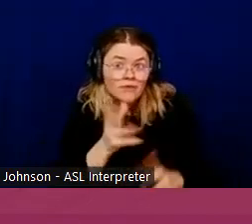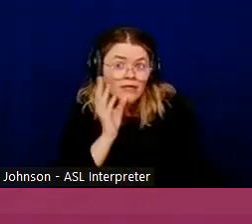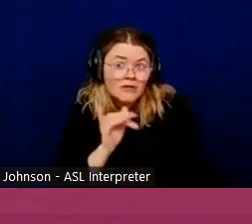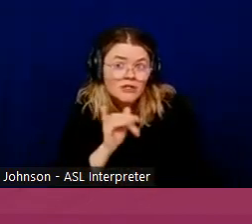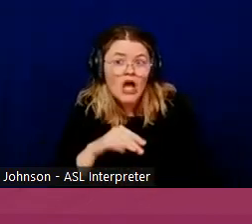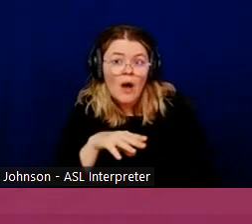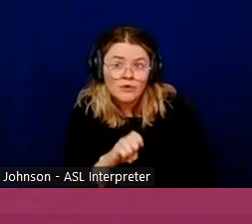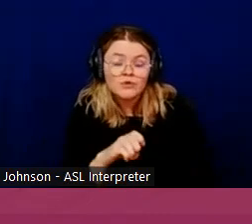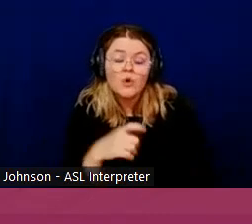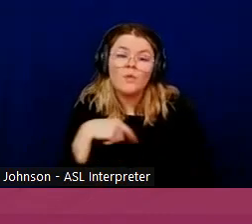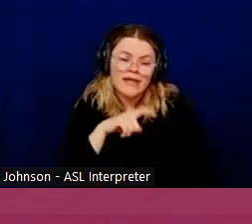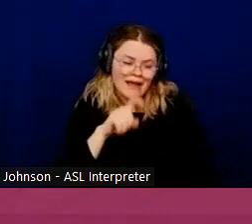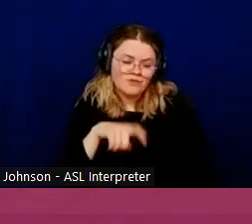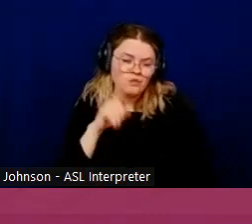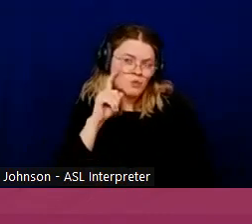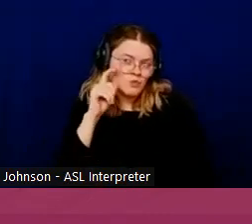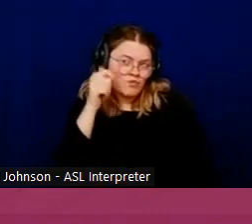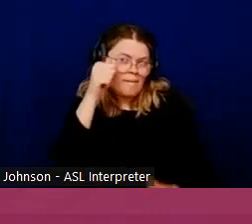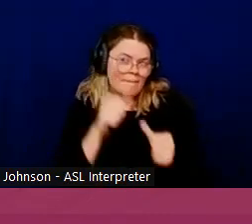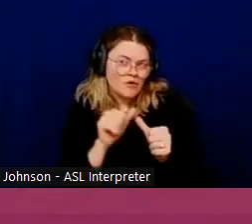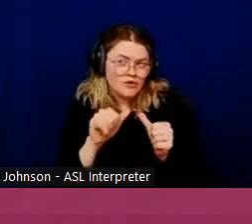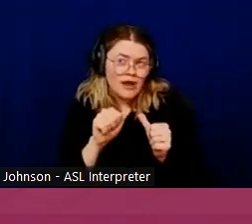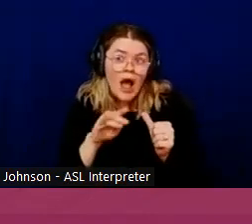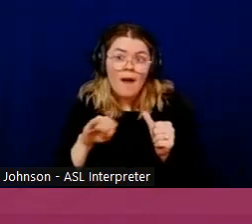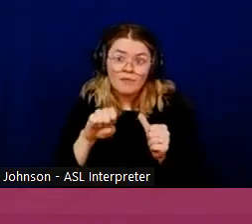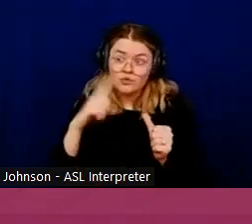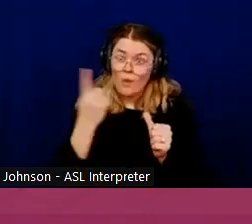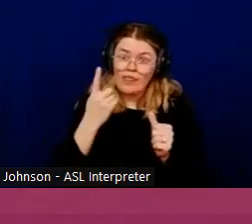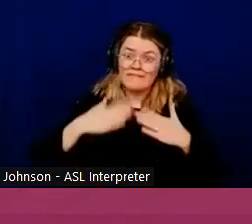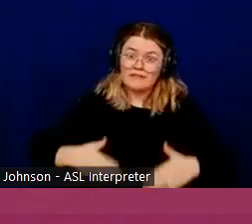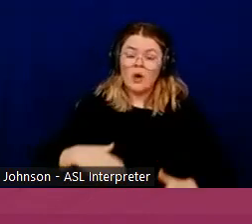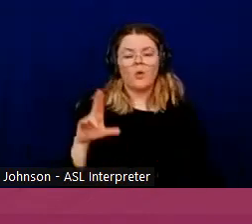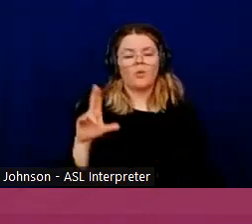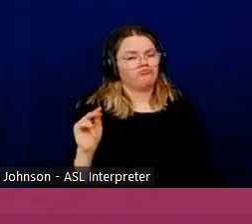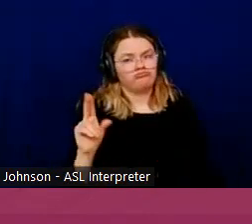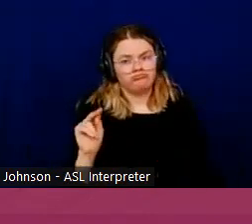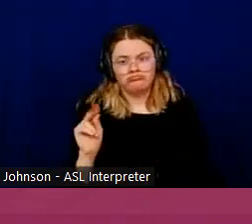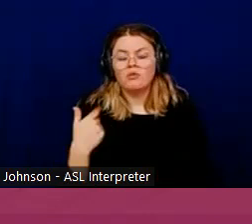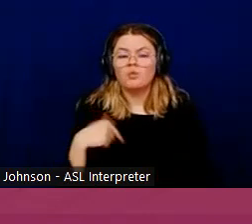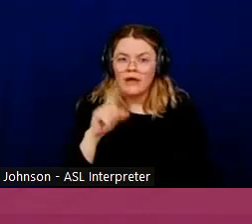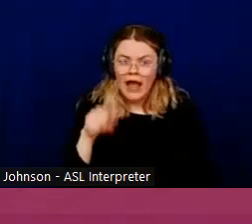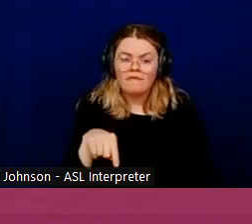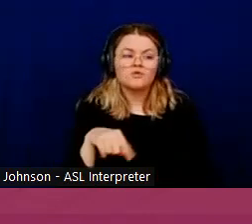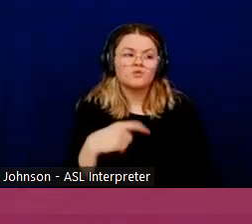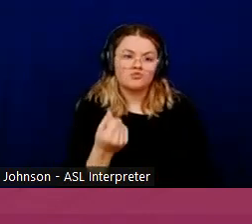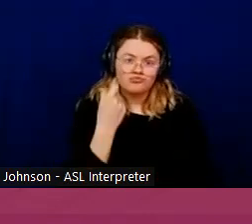physical scars, and therefore showing sympathy for all dimensions of wellness is highly